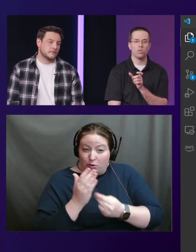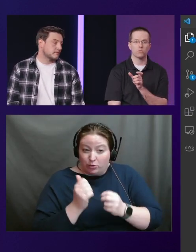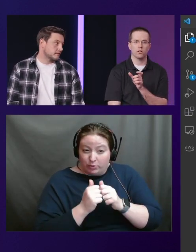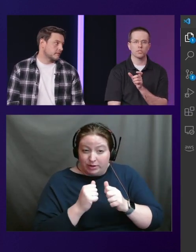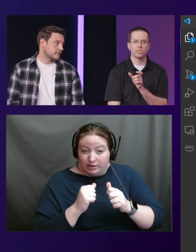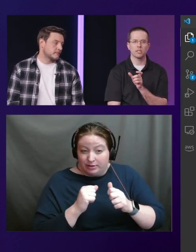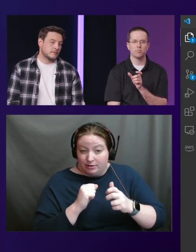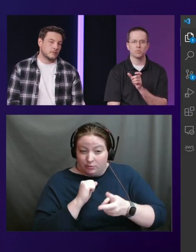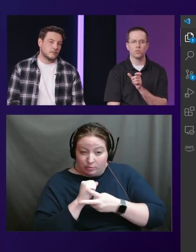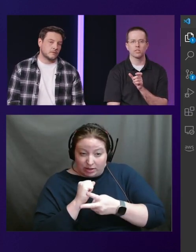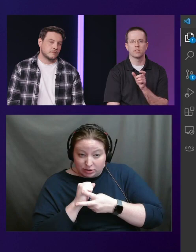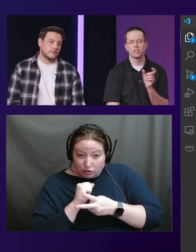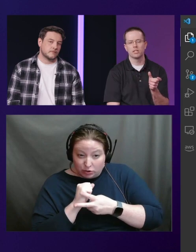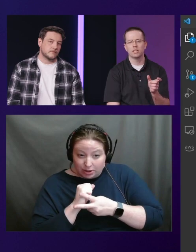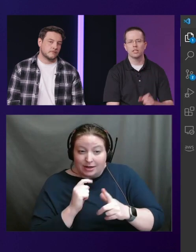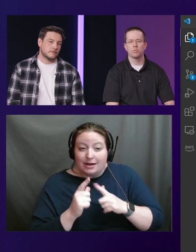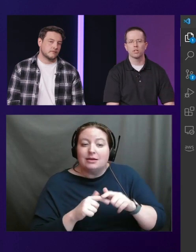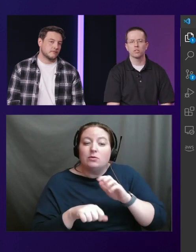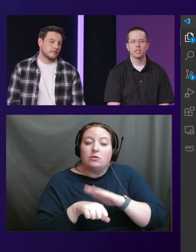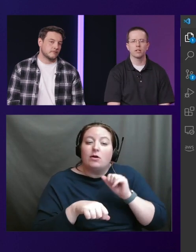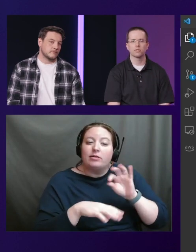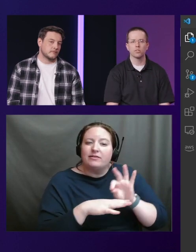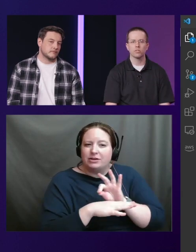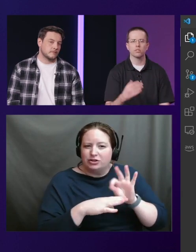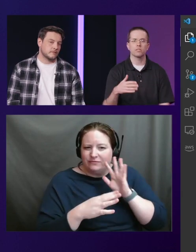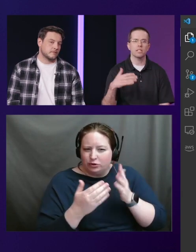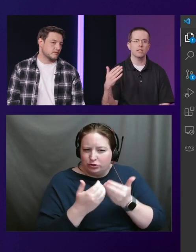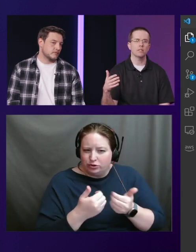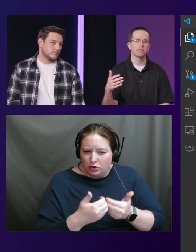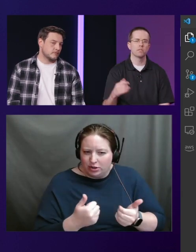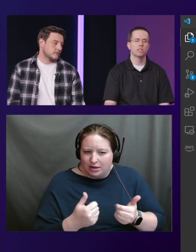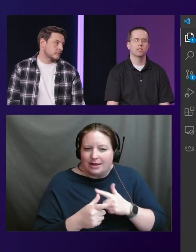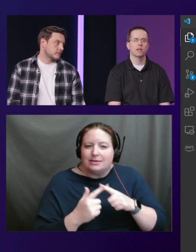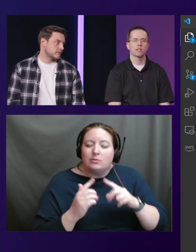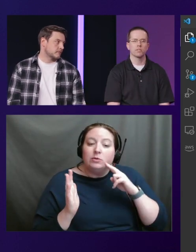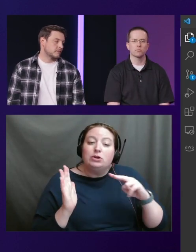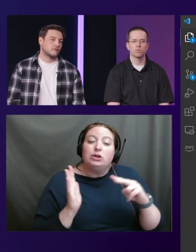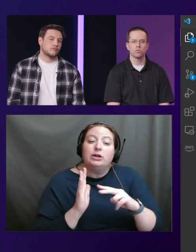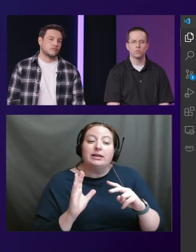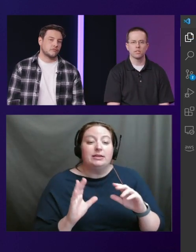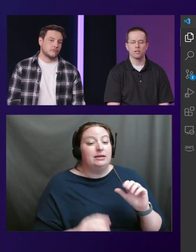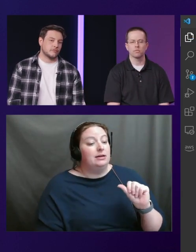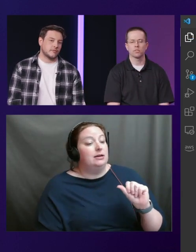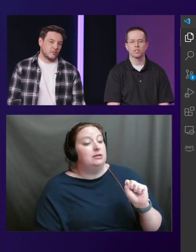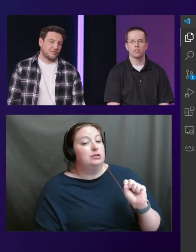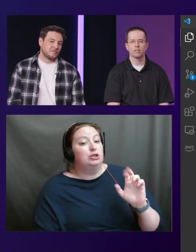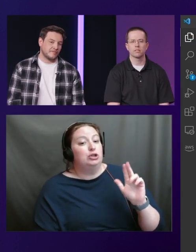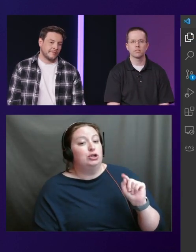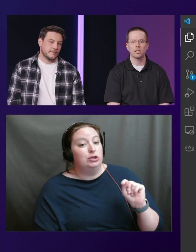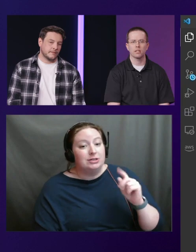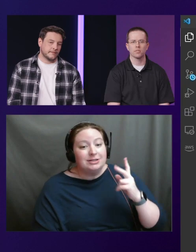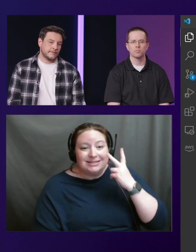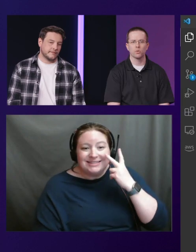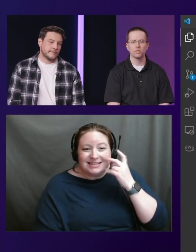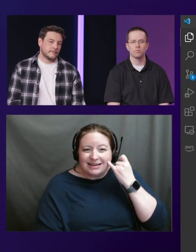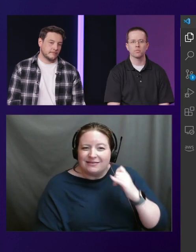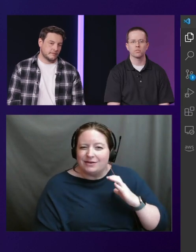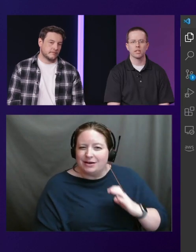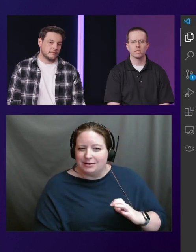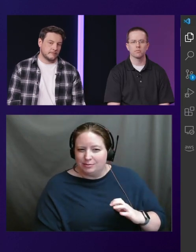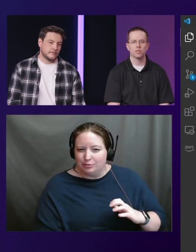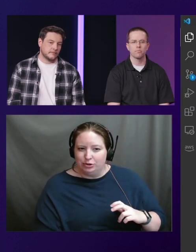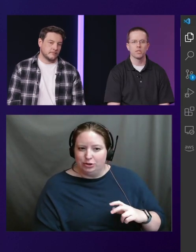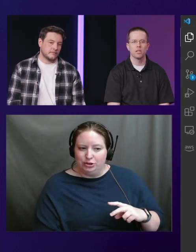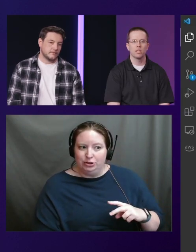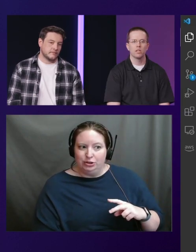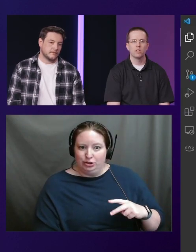to call our function to get them sorted. And then we're going to look at an assert to see if customer 2 is now first in the list, and customer 1 goes